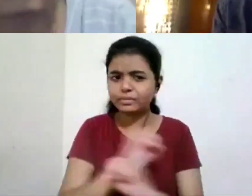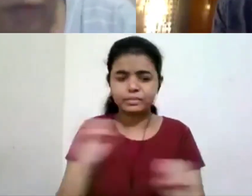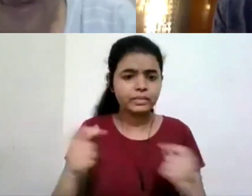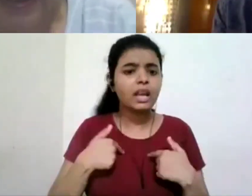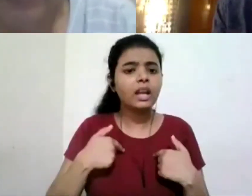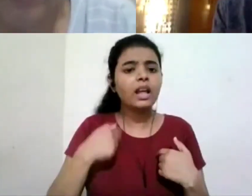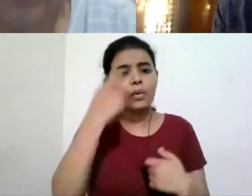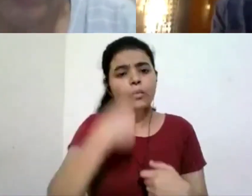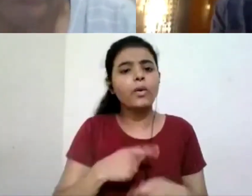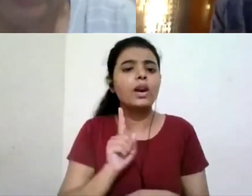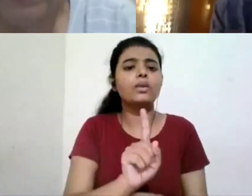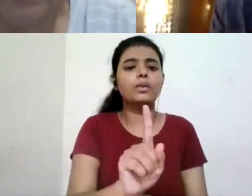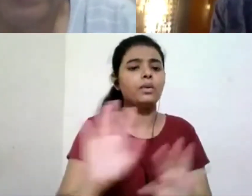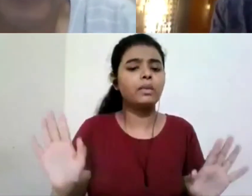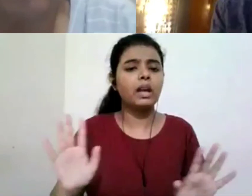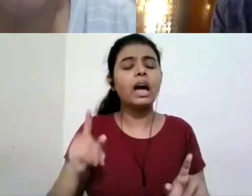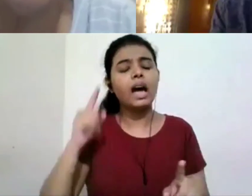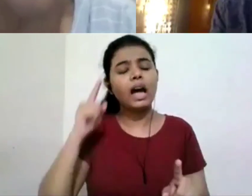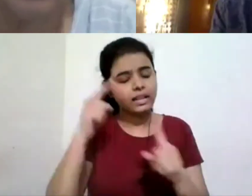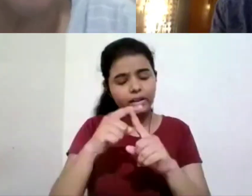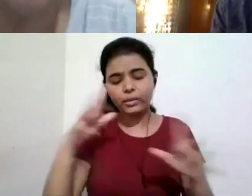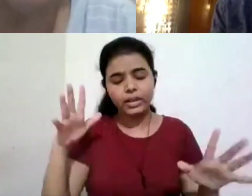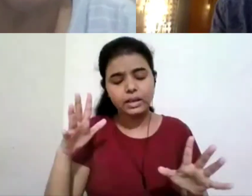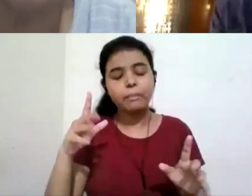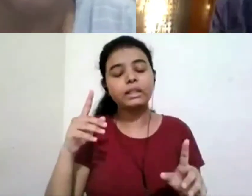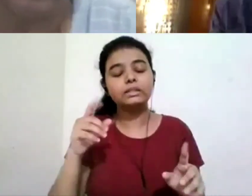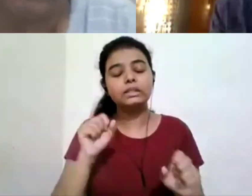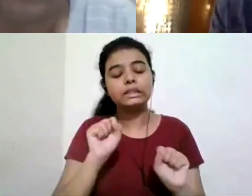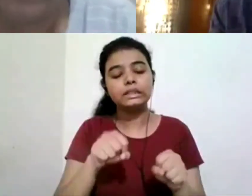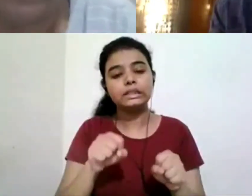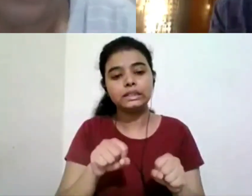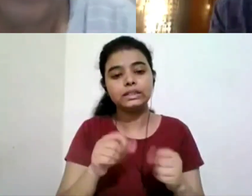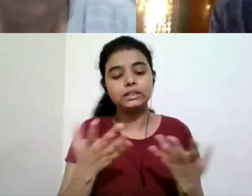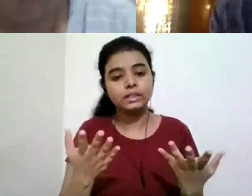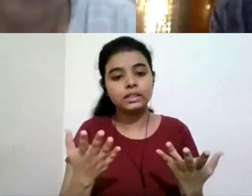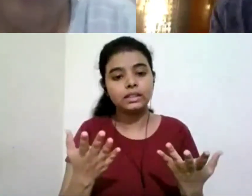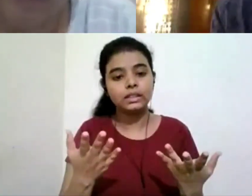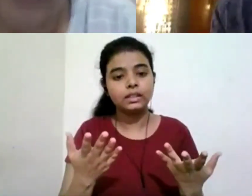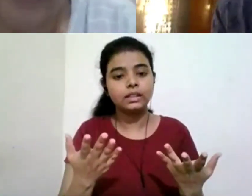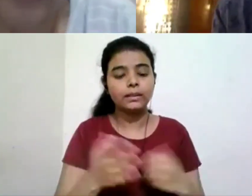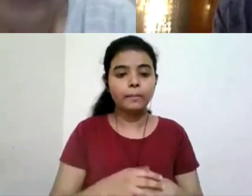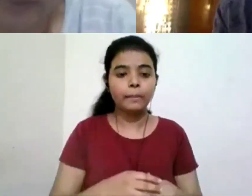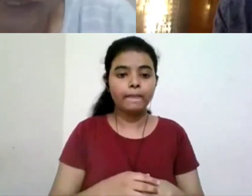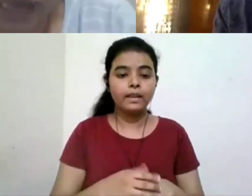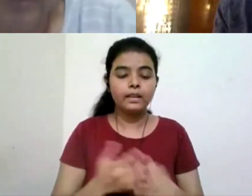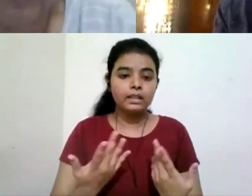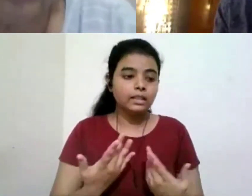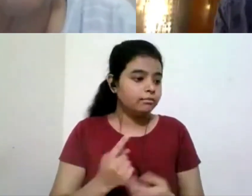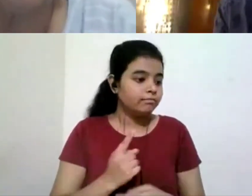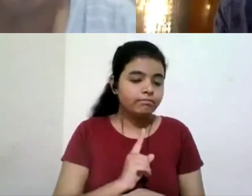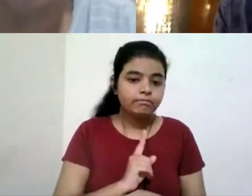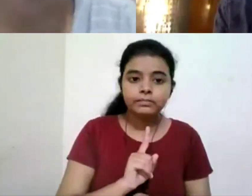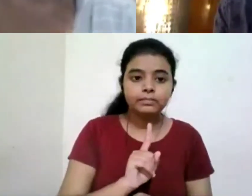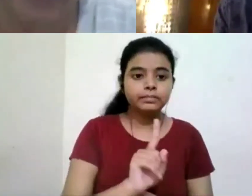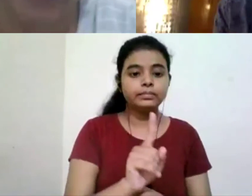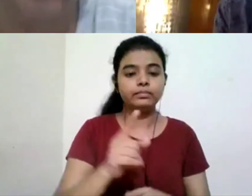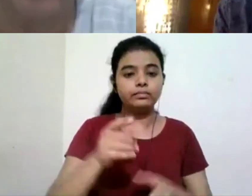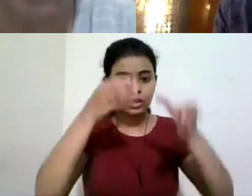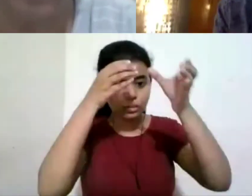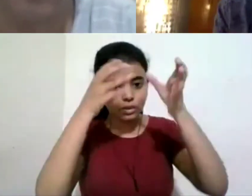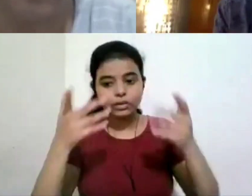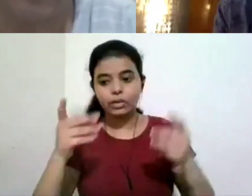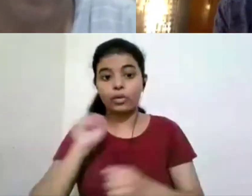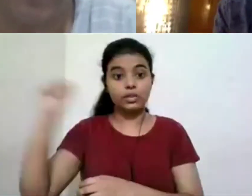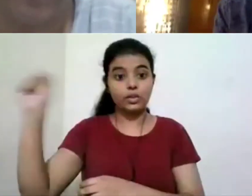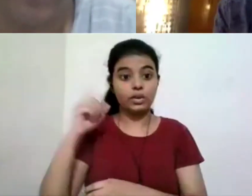It's unfair, I agree, but that's wherein I suppose the kind of solidarity which comes between scholarship and